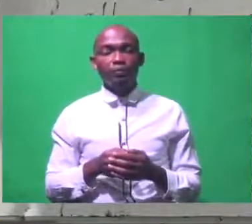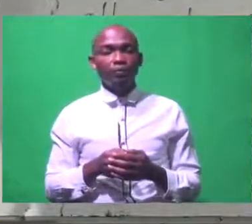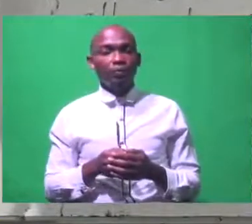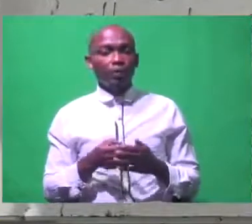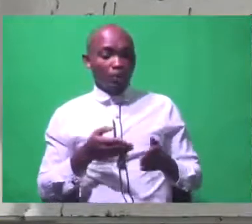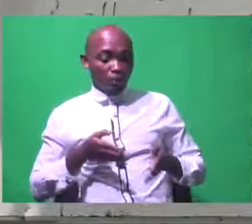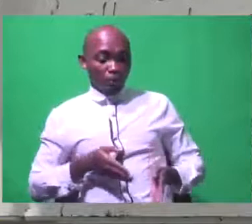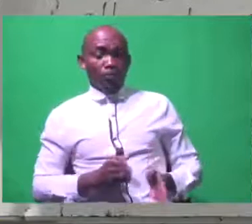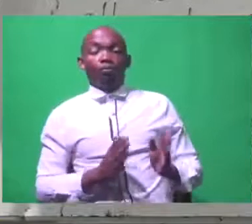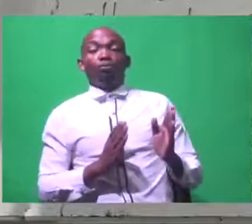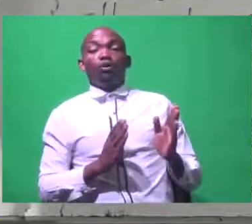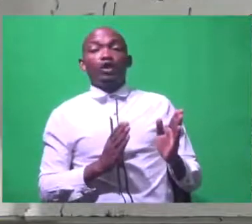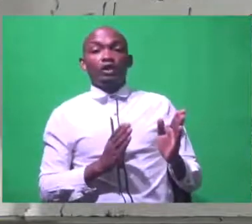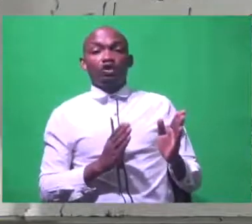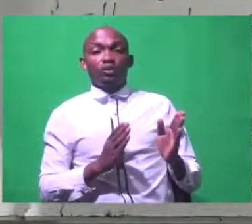Production.